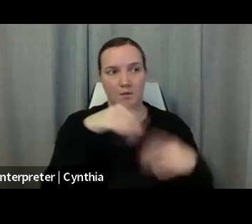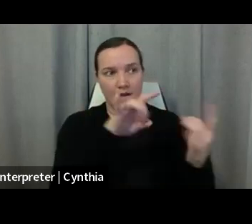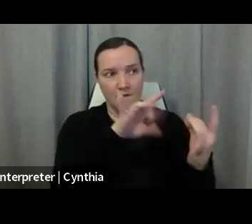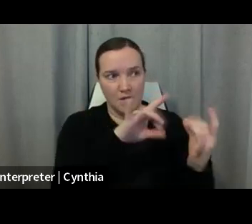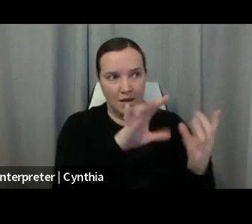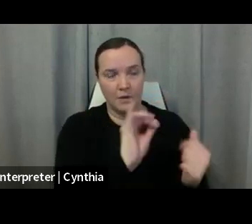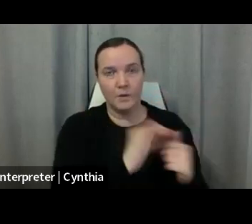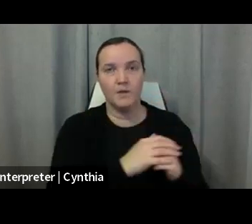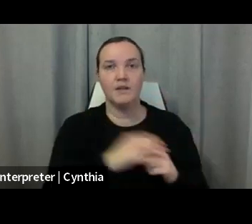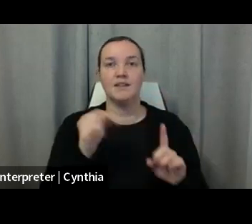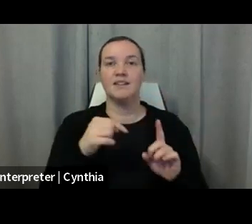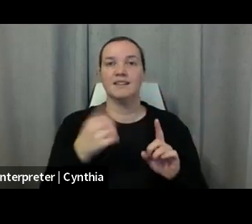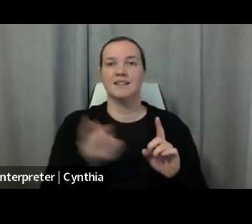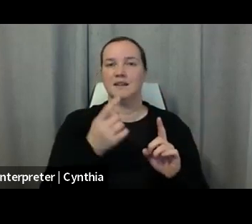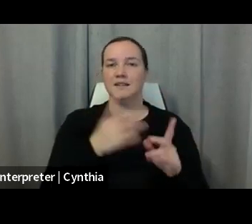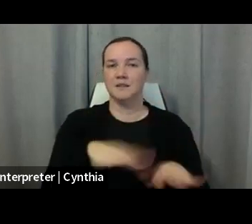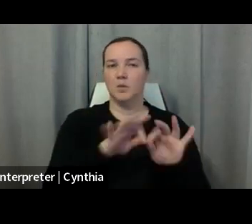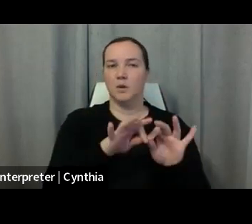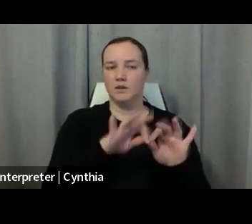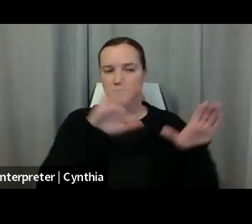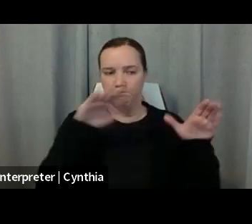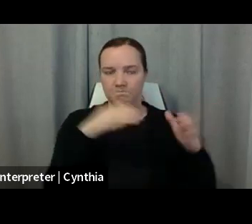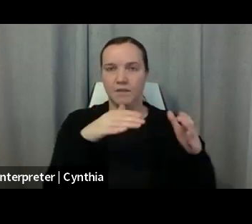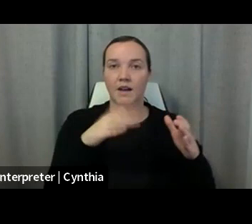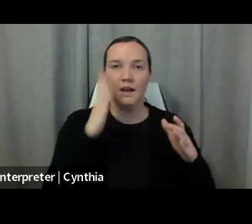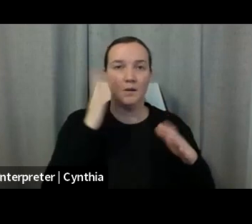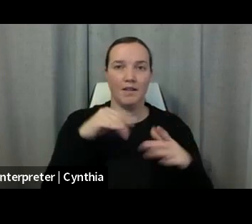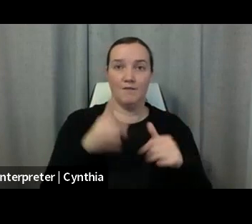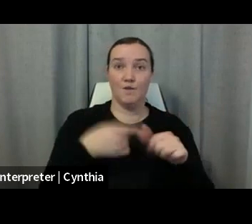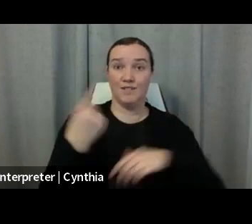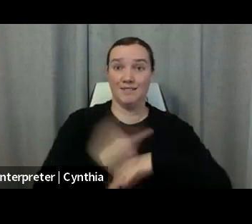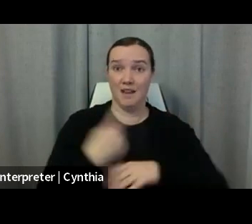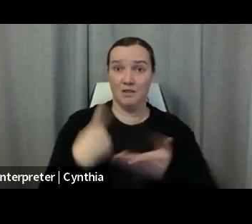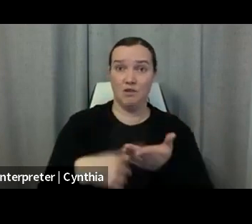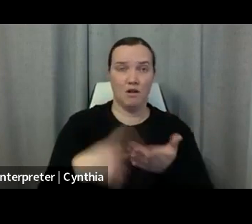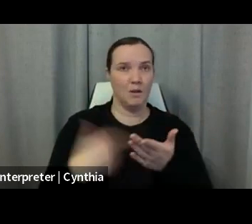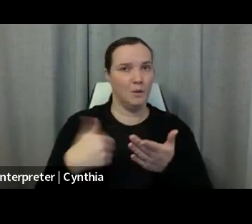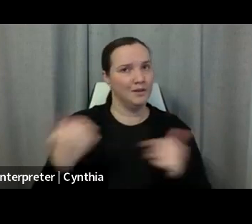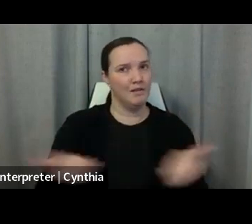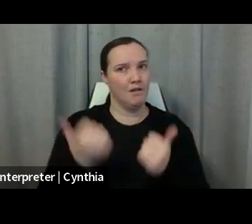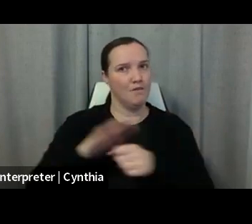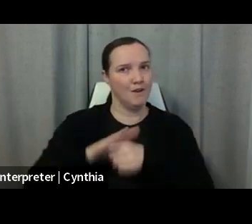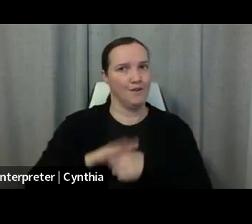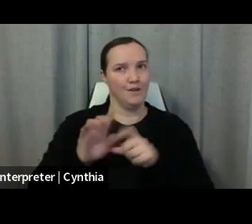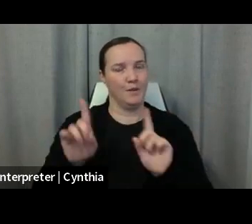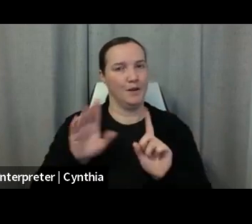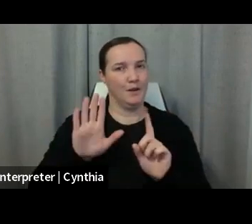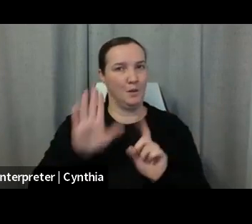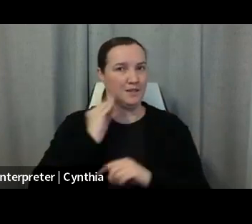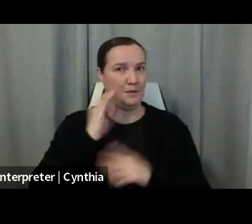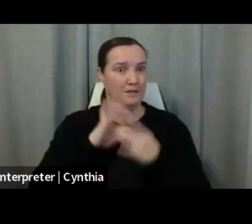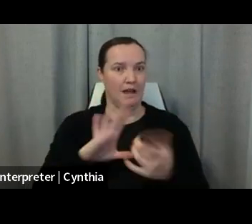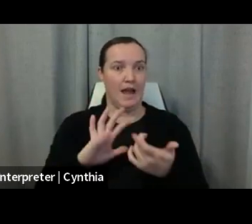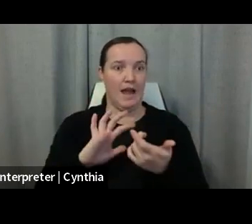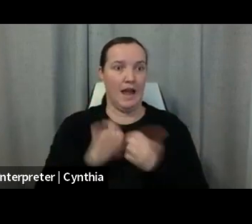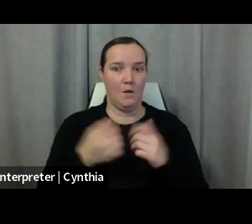that. And this is something to spend some time with. I know in your space, that first day talk, we're loading a lot onto it. I don't know what your experience is of how that goes, how much